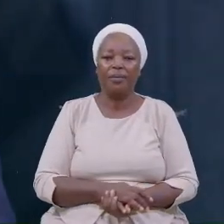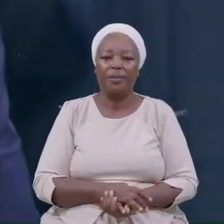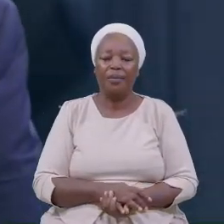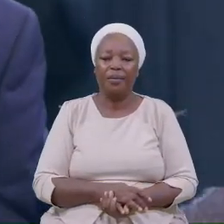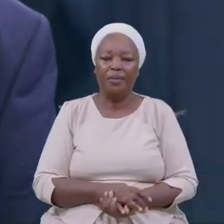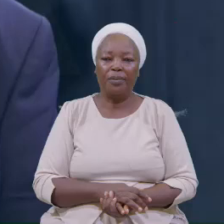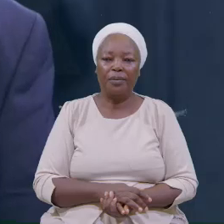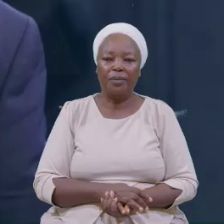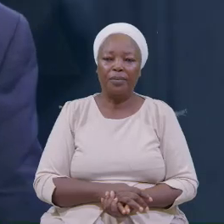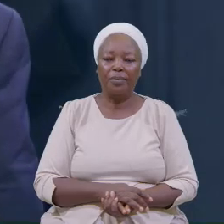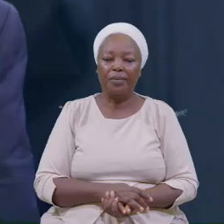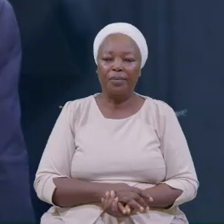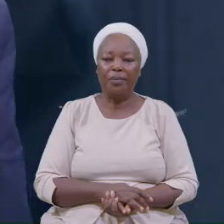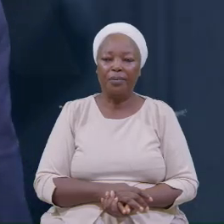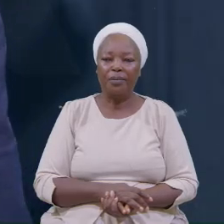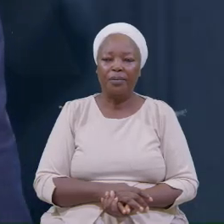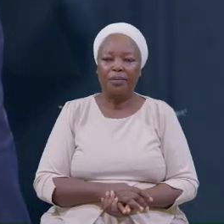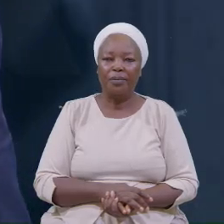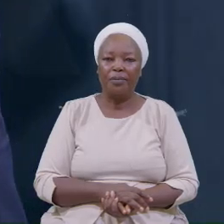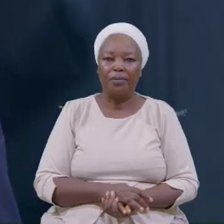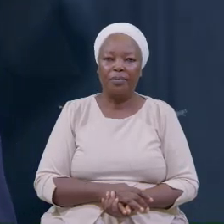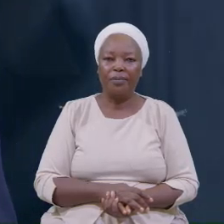it now in Tim where Radimwa.